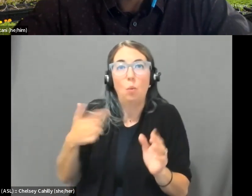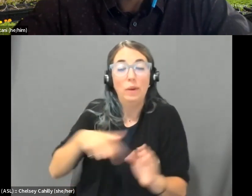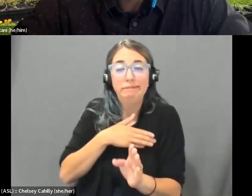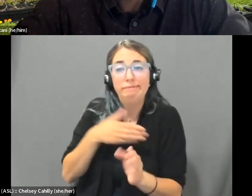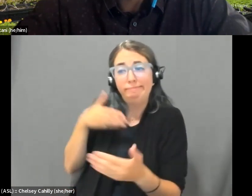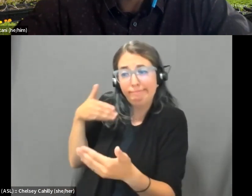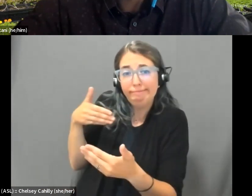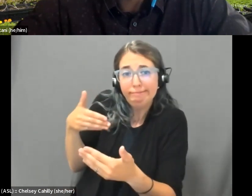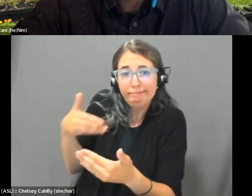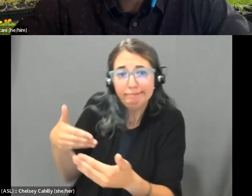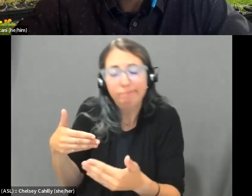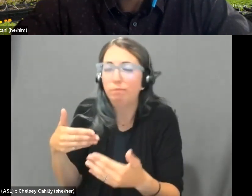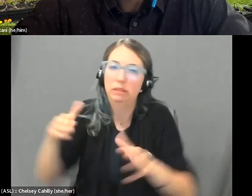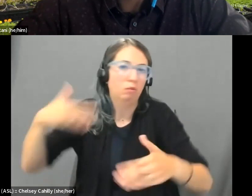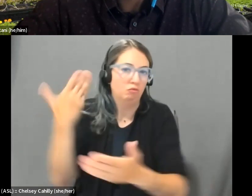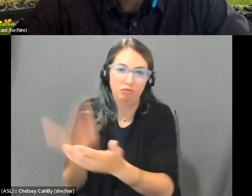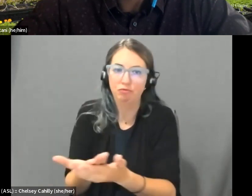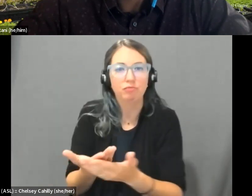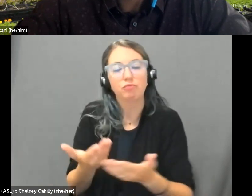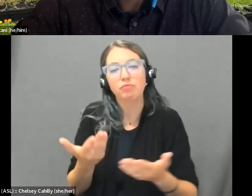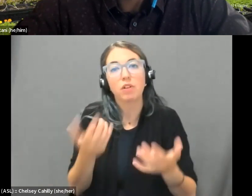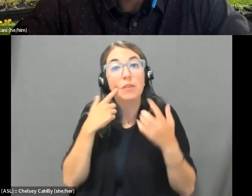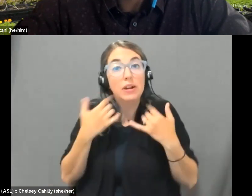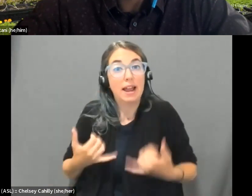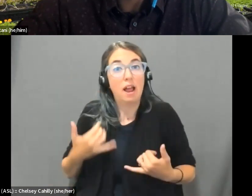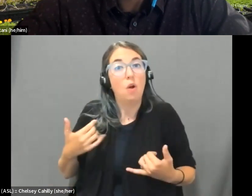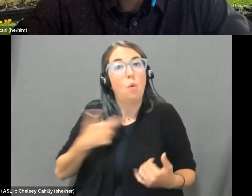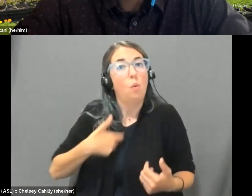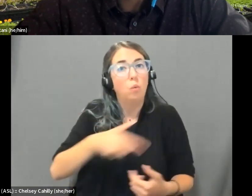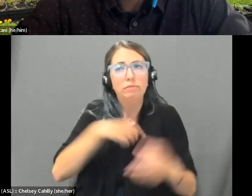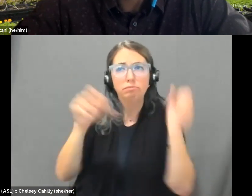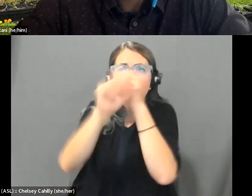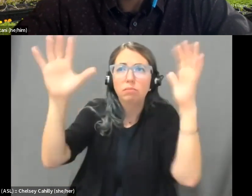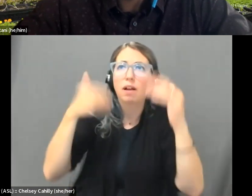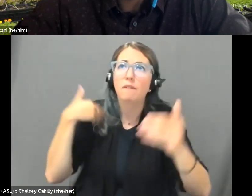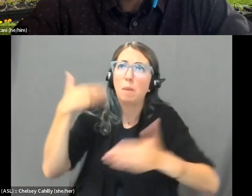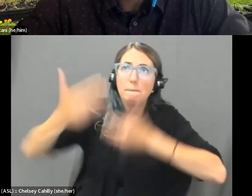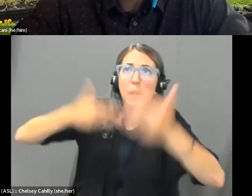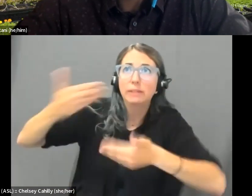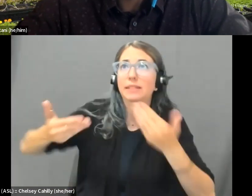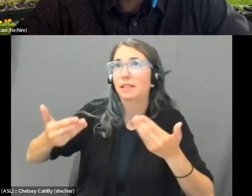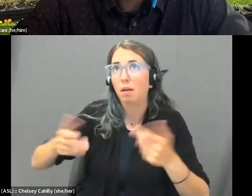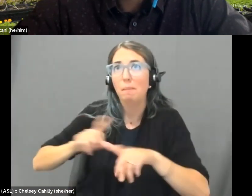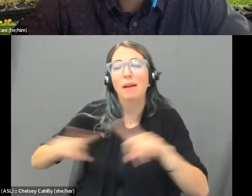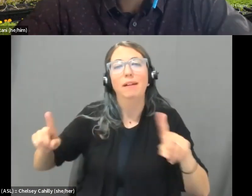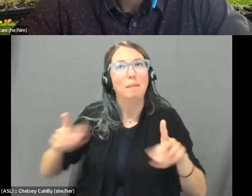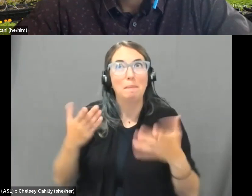So we only have a commitment to a process right now, and so we'll be able to answer that question probably a year from now.